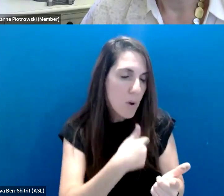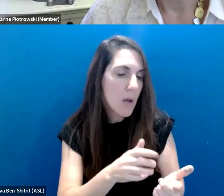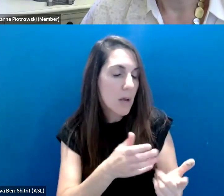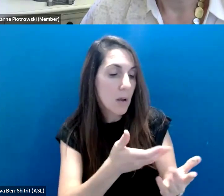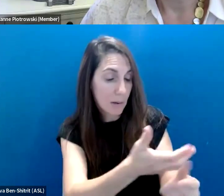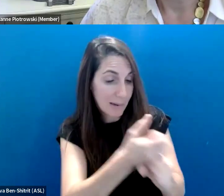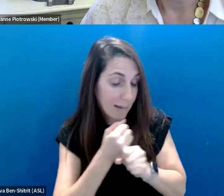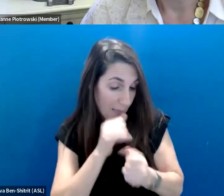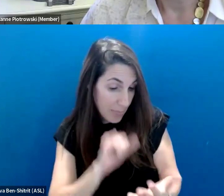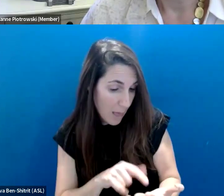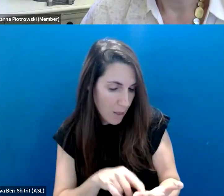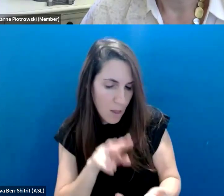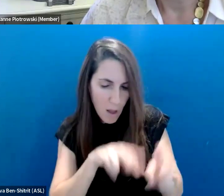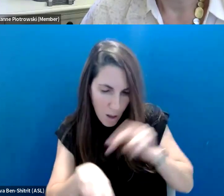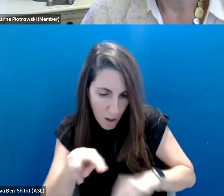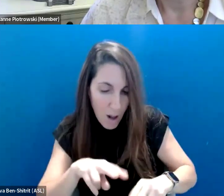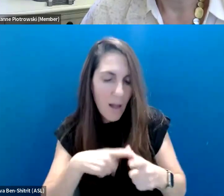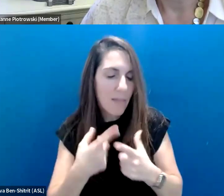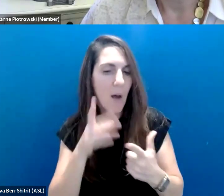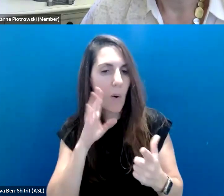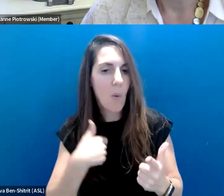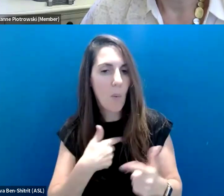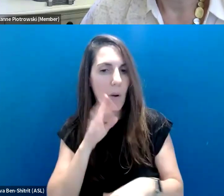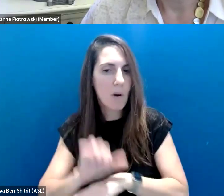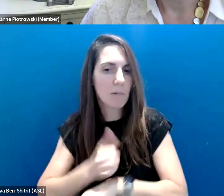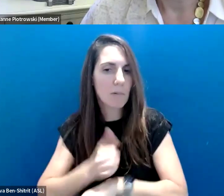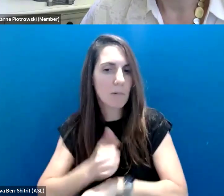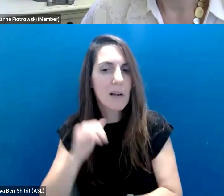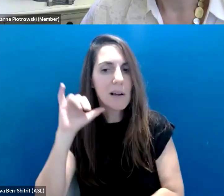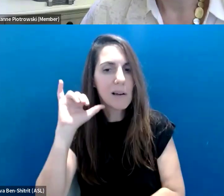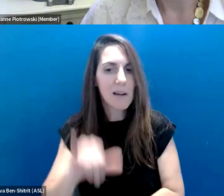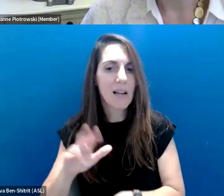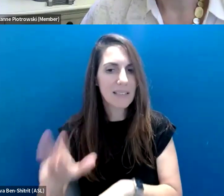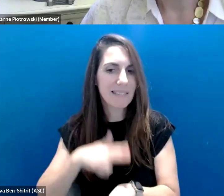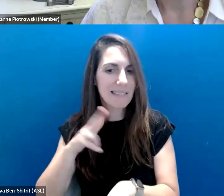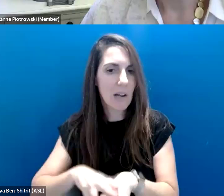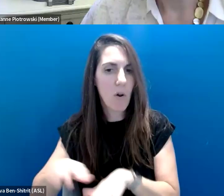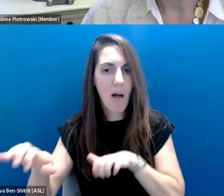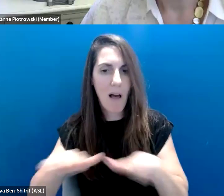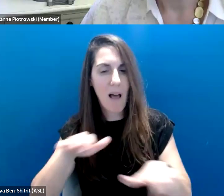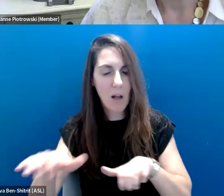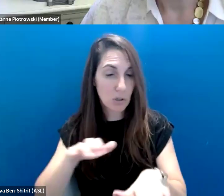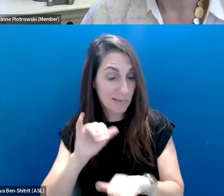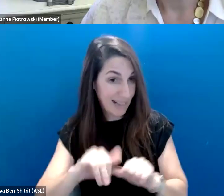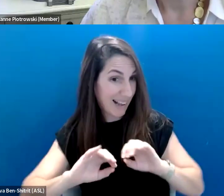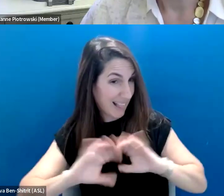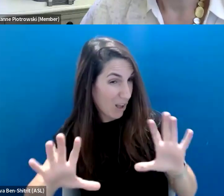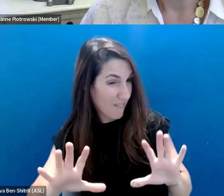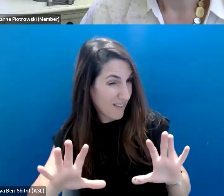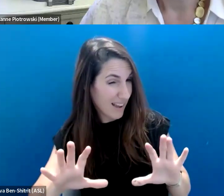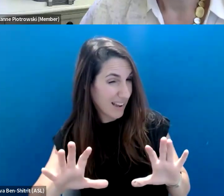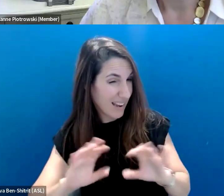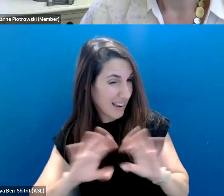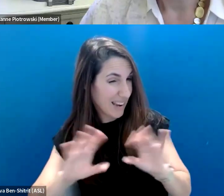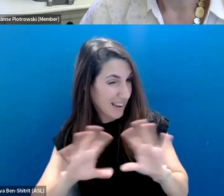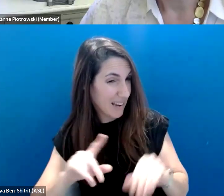then put the National Action Plan together. Does that clarify some or no? Or did I manage to